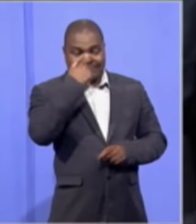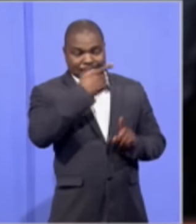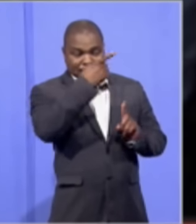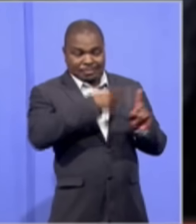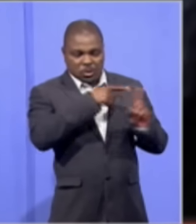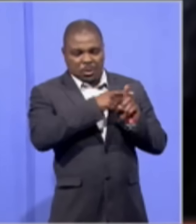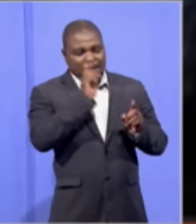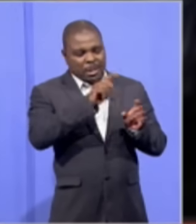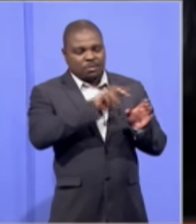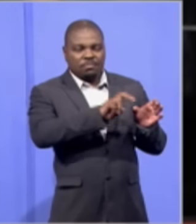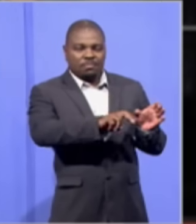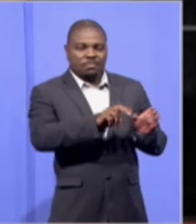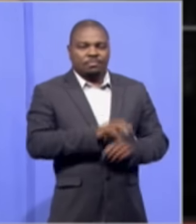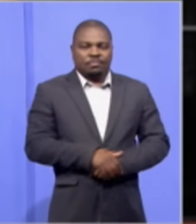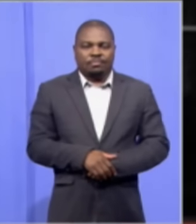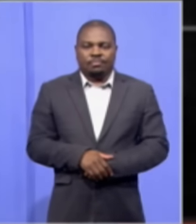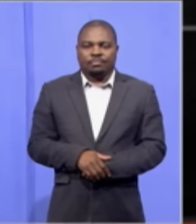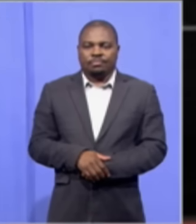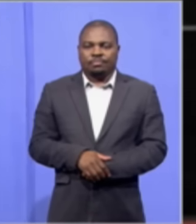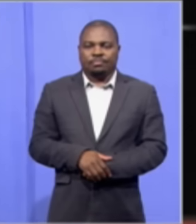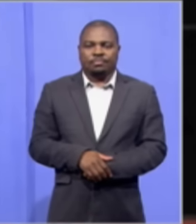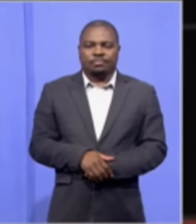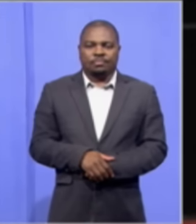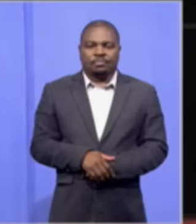Ramaphosa a theohe setulong.